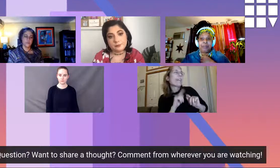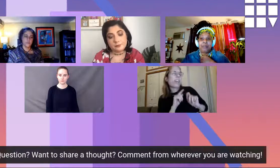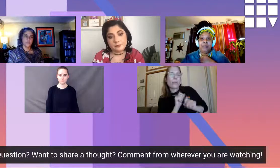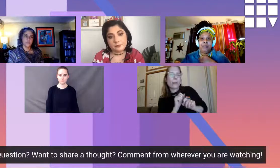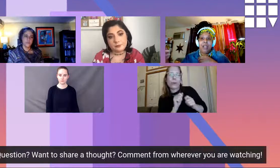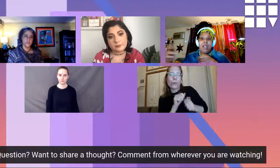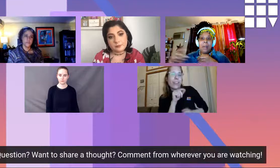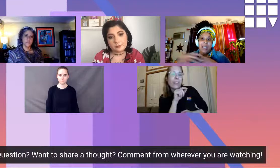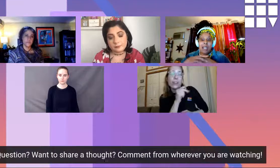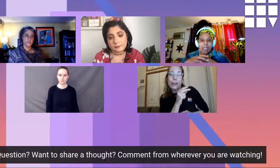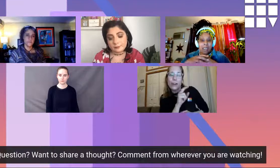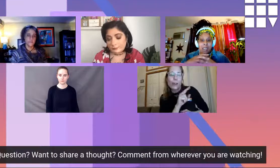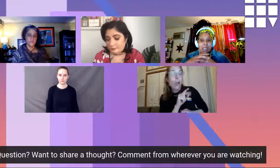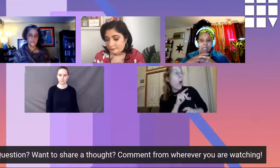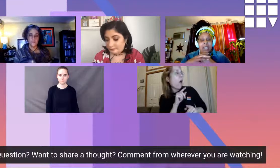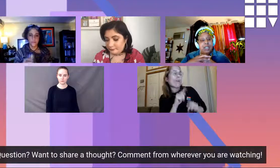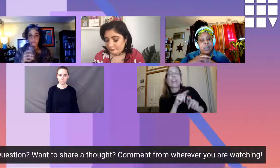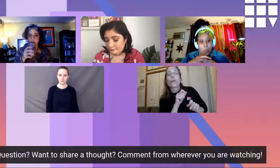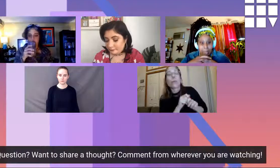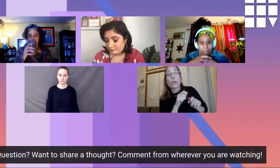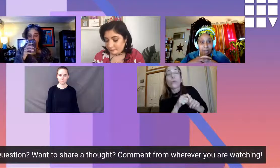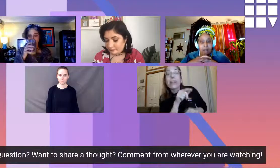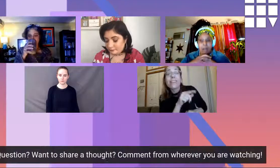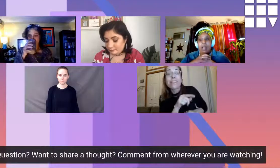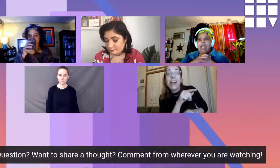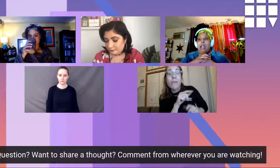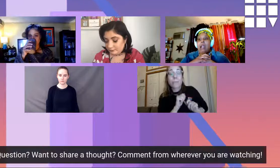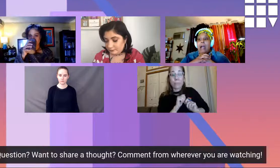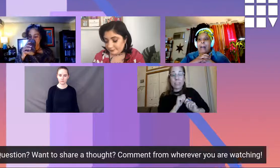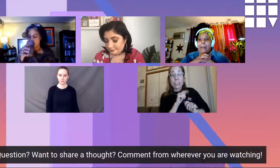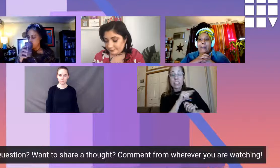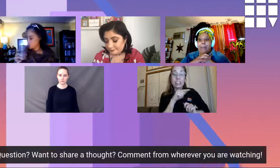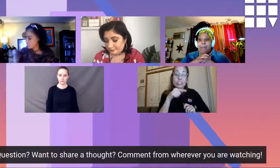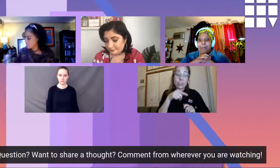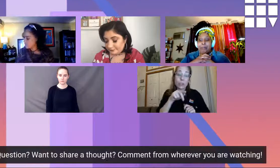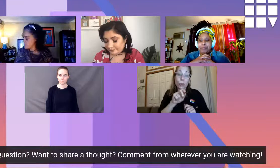her because she's queer,